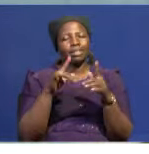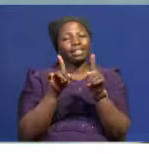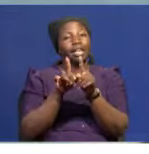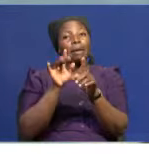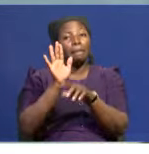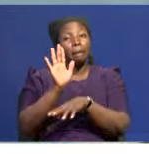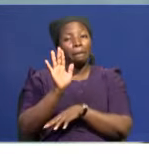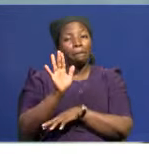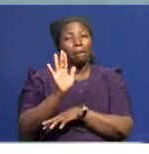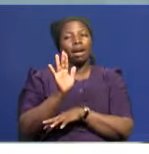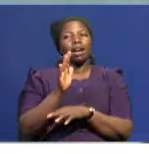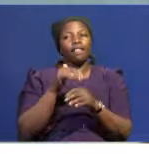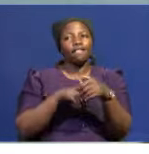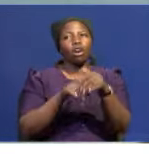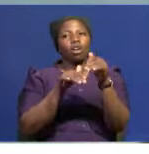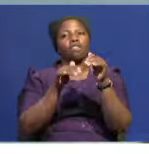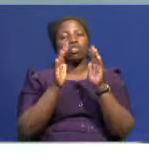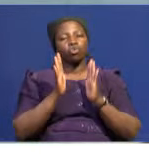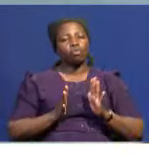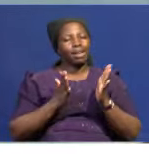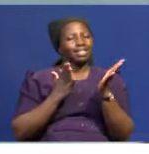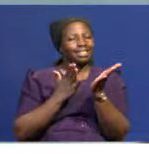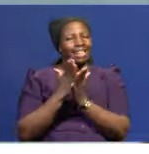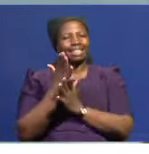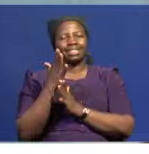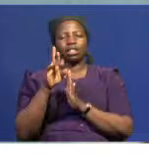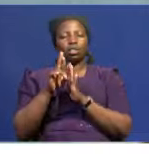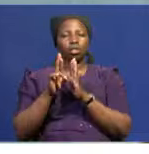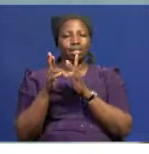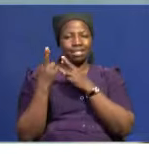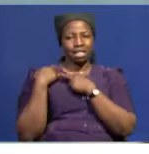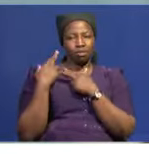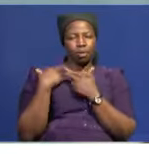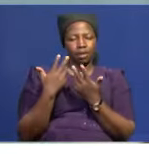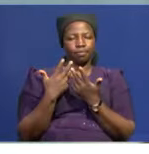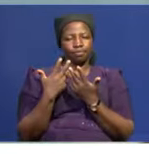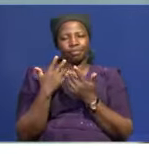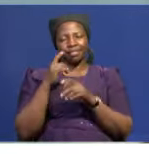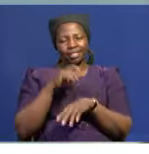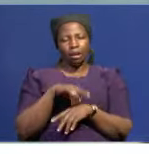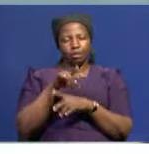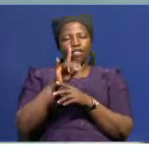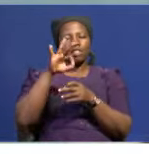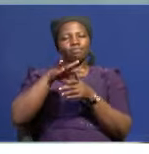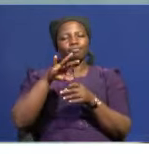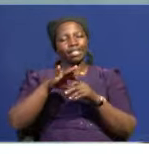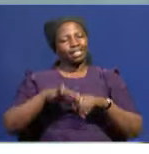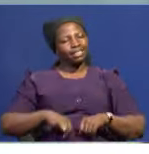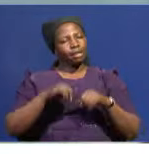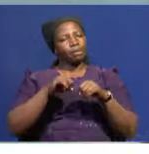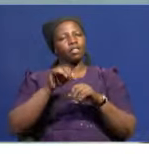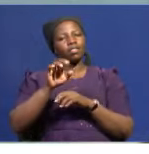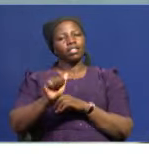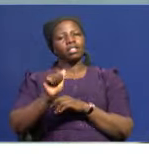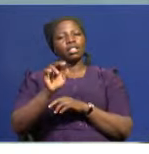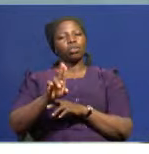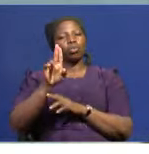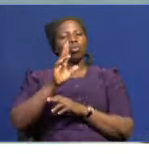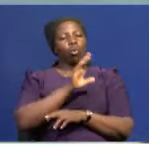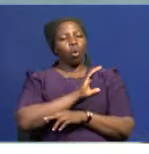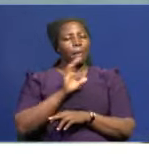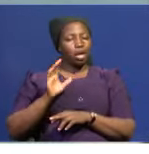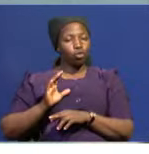laws should he be elected the next chairperson of the African Union Commission. Raila says he intends to strengthen